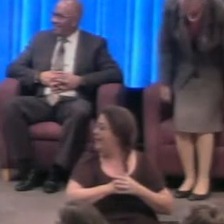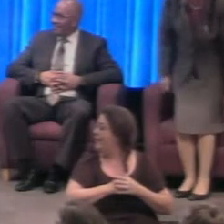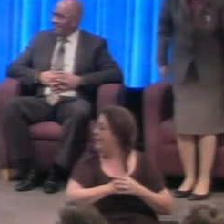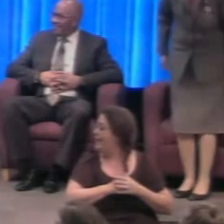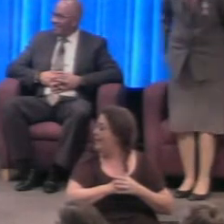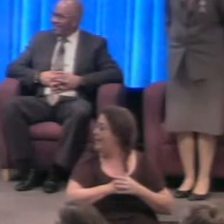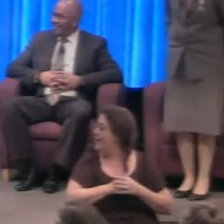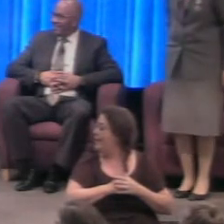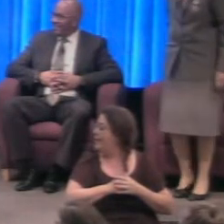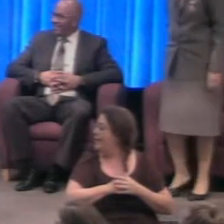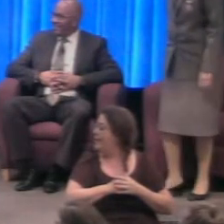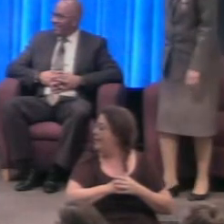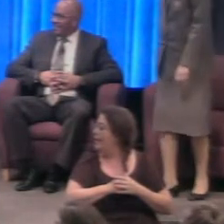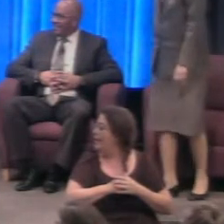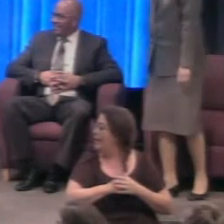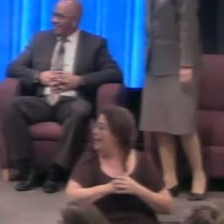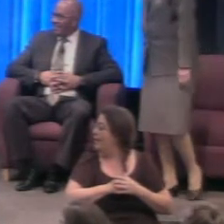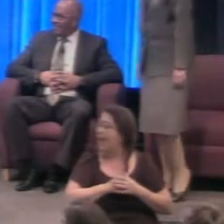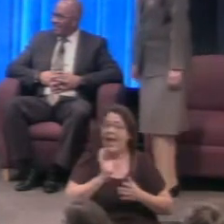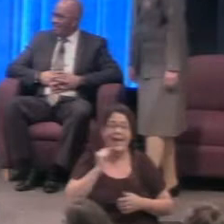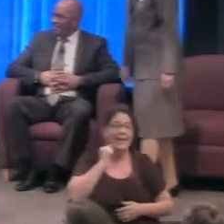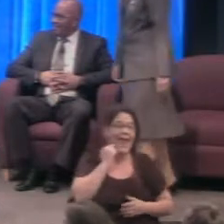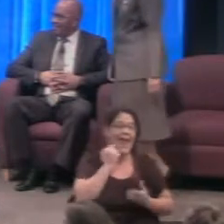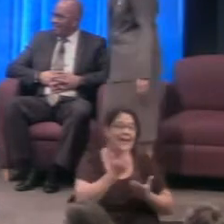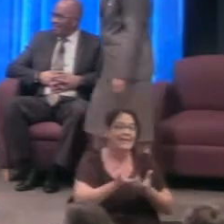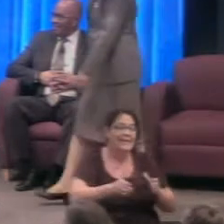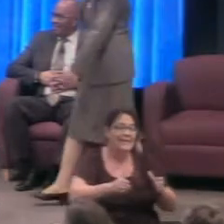a candy dish